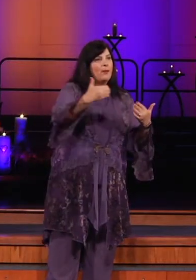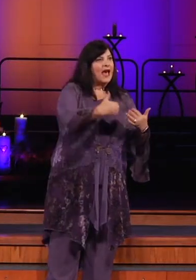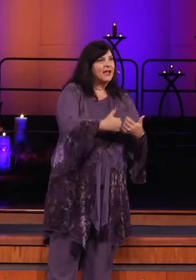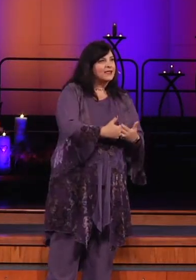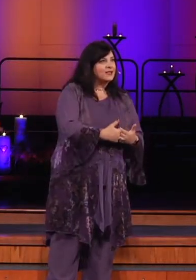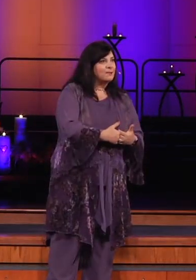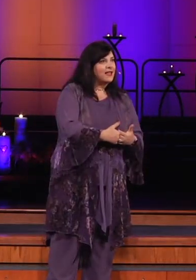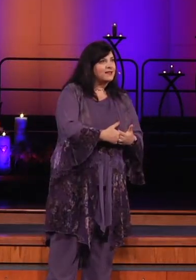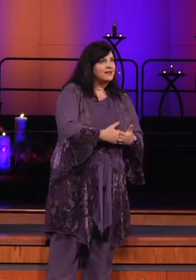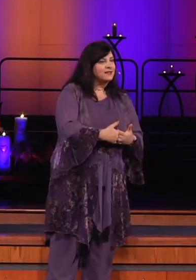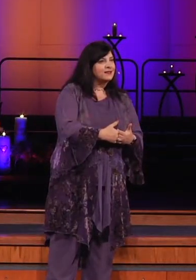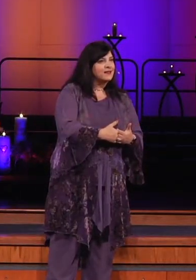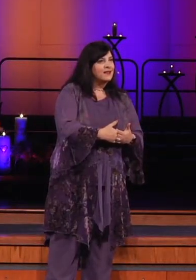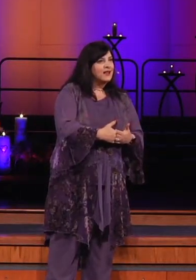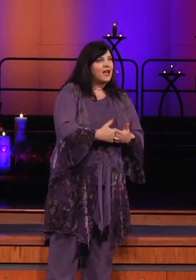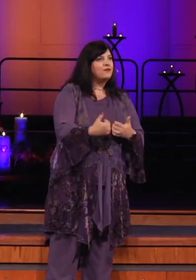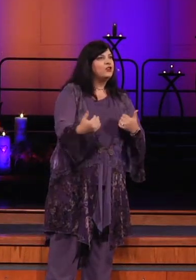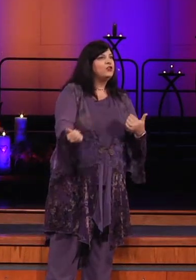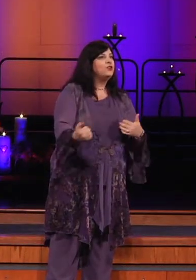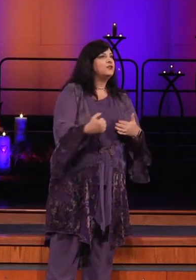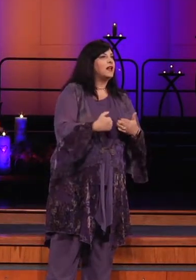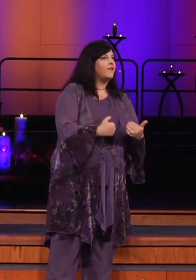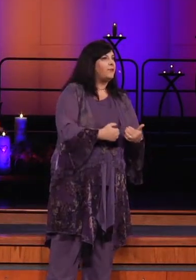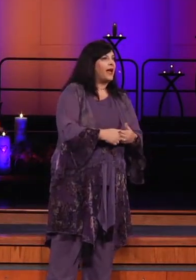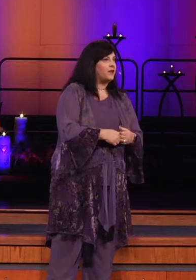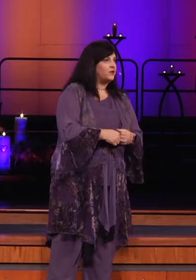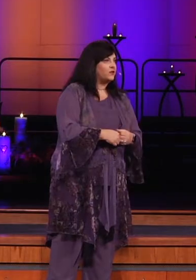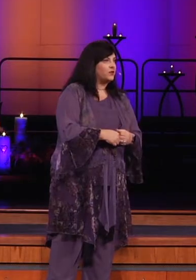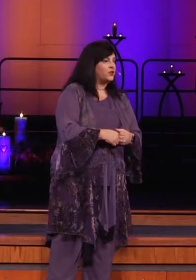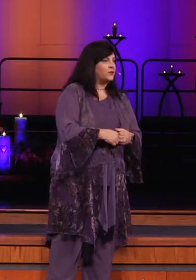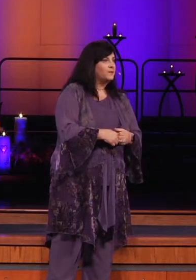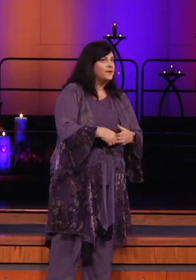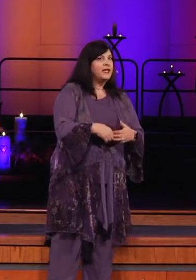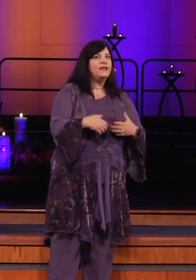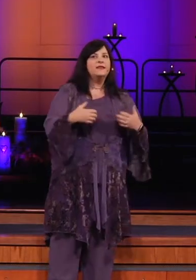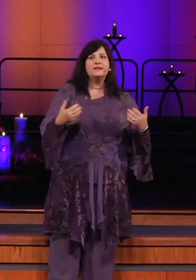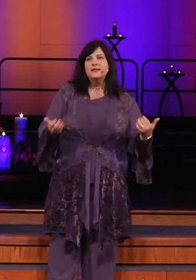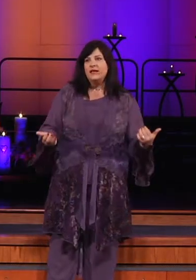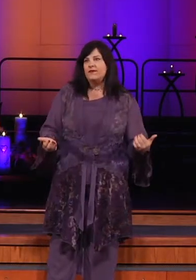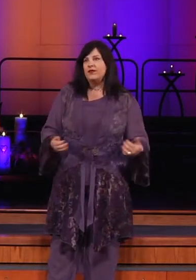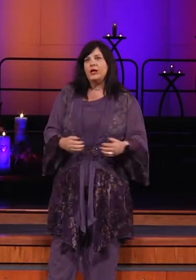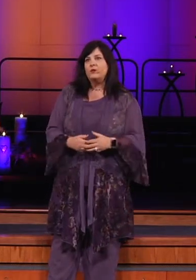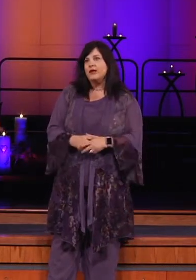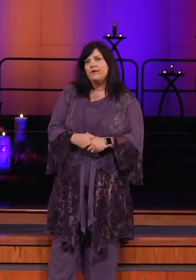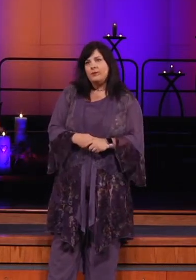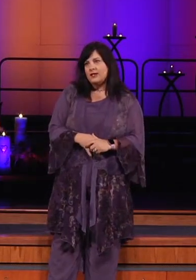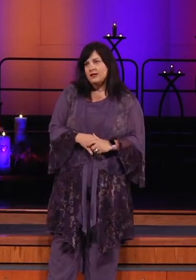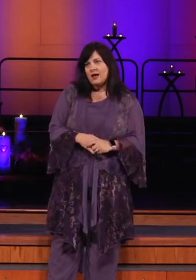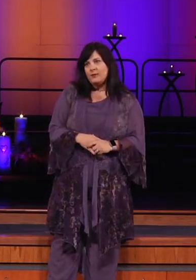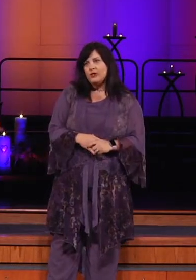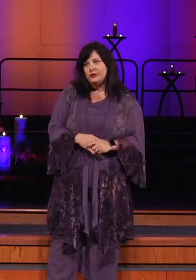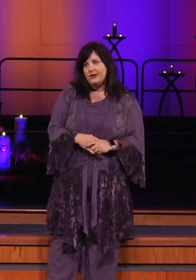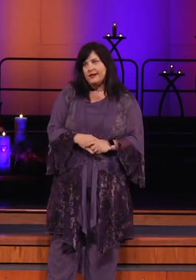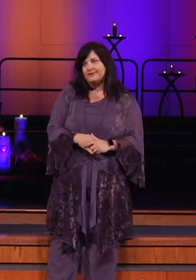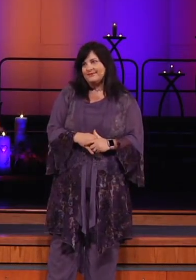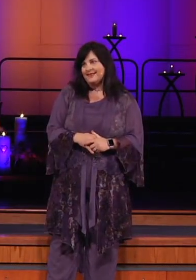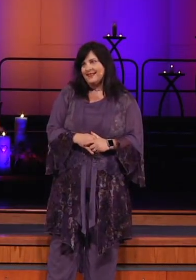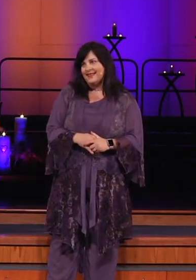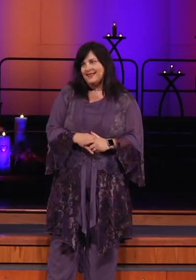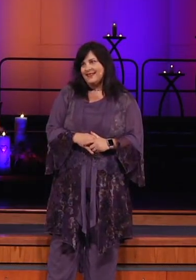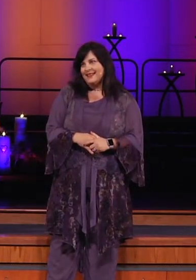opportunity to go back to the basics. I have good news and I have bad news for you. In this endeavor, there will never be a time when you're